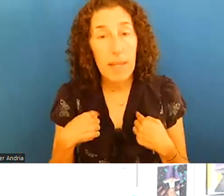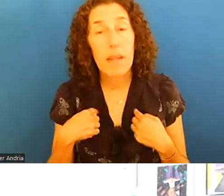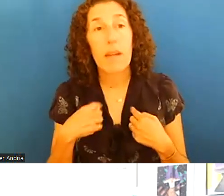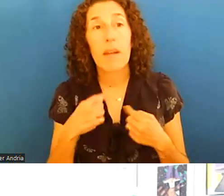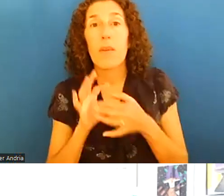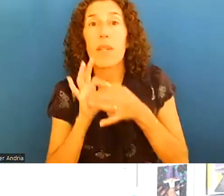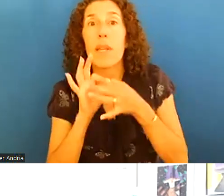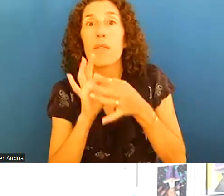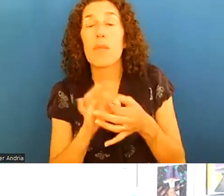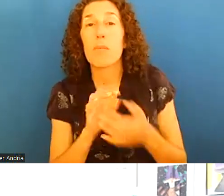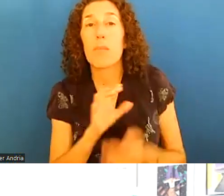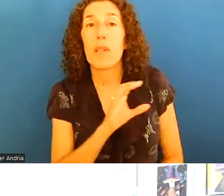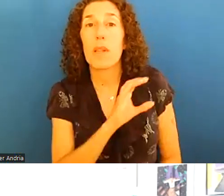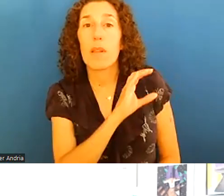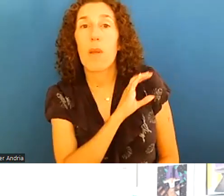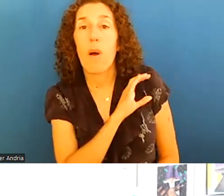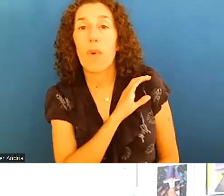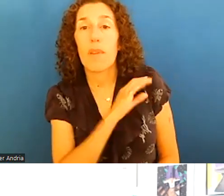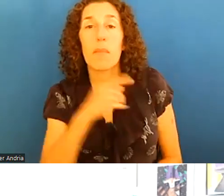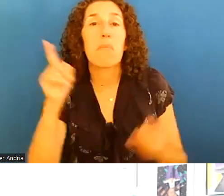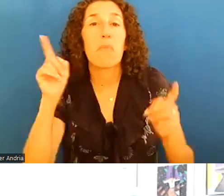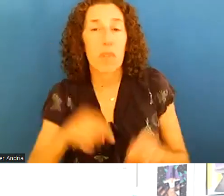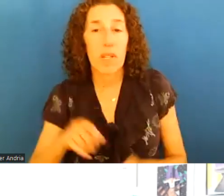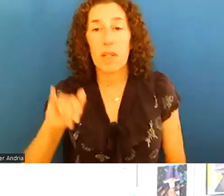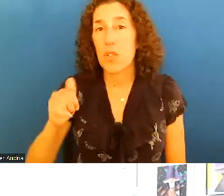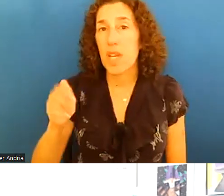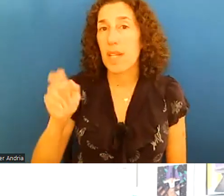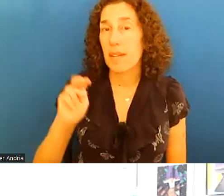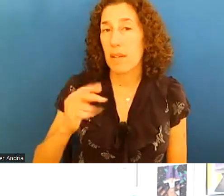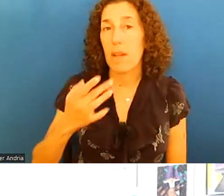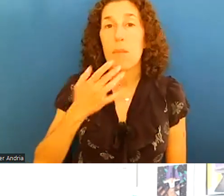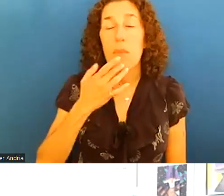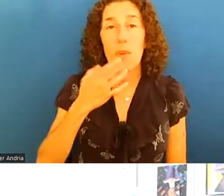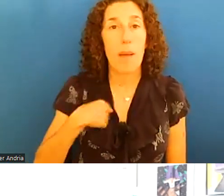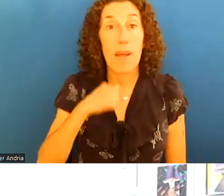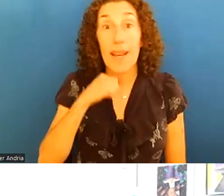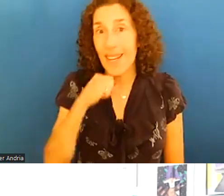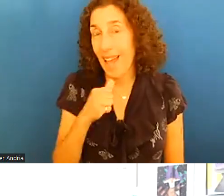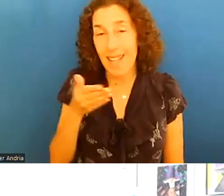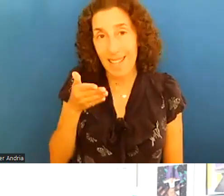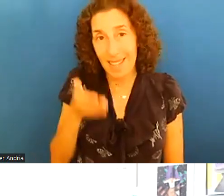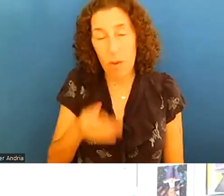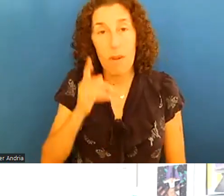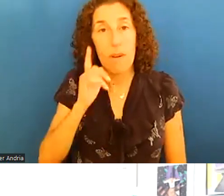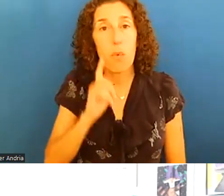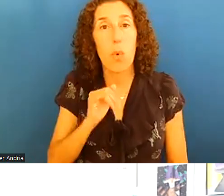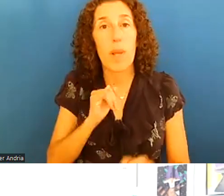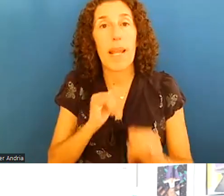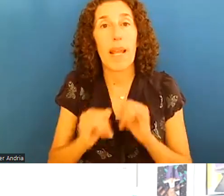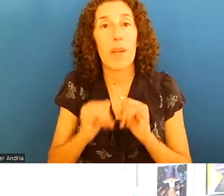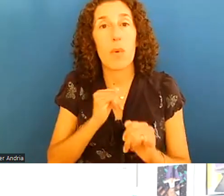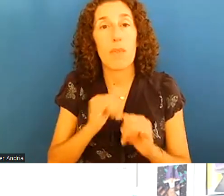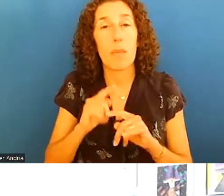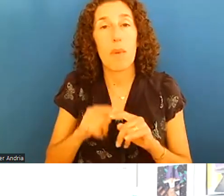enforcement, I agree with Jason. I prefer to not be in the room for the interviews, but there has been one